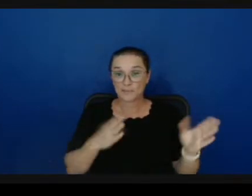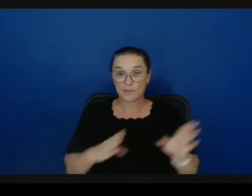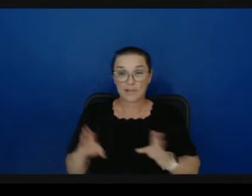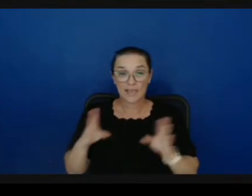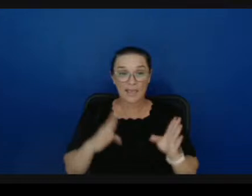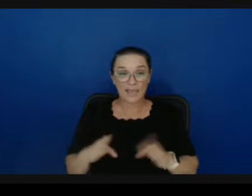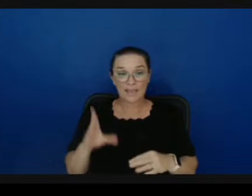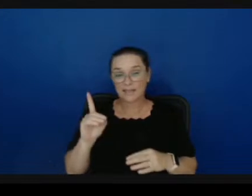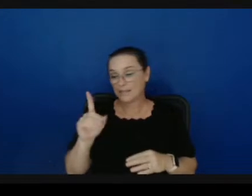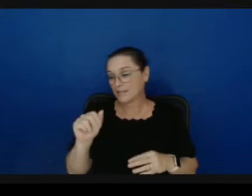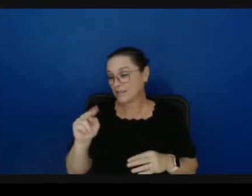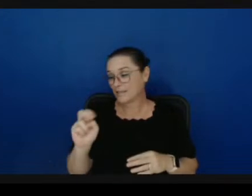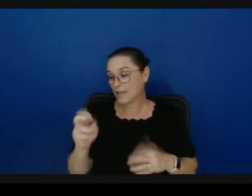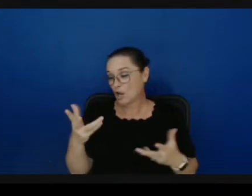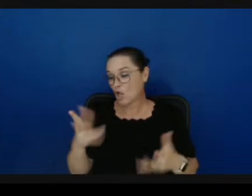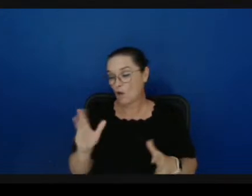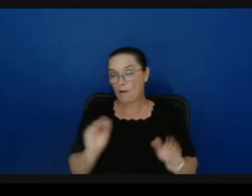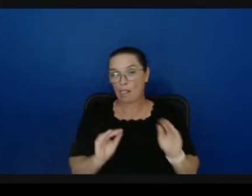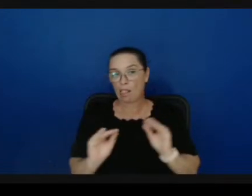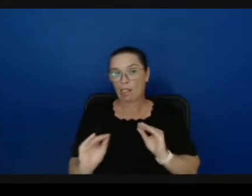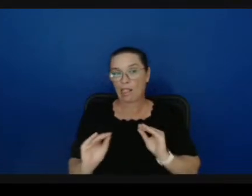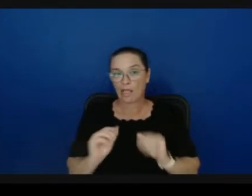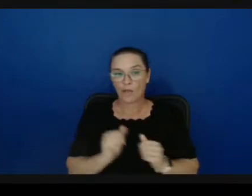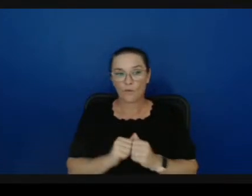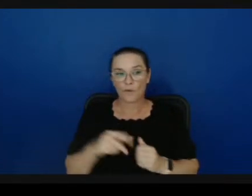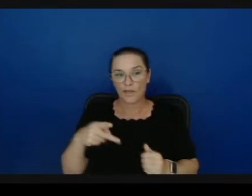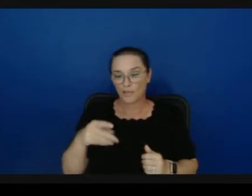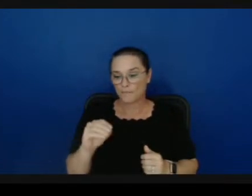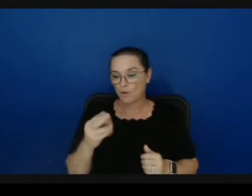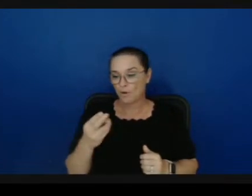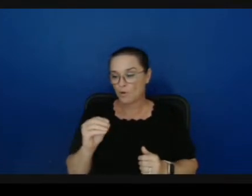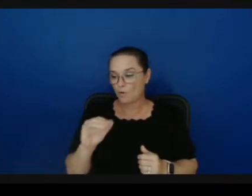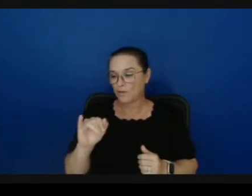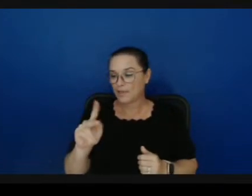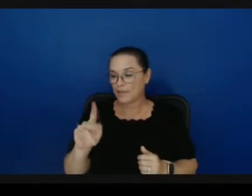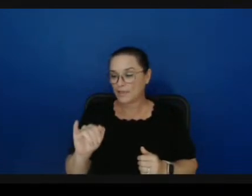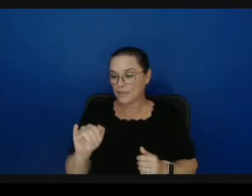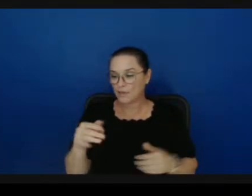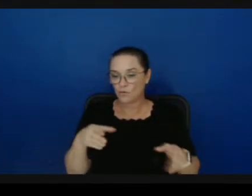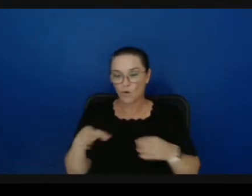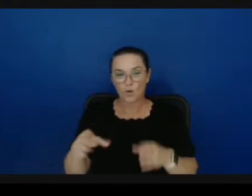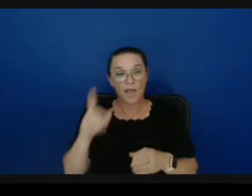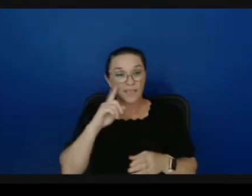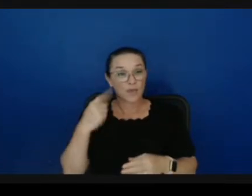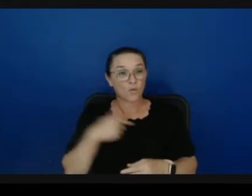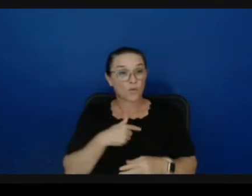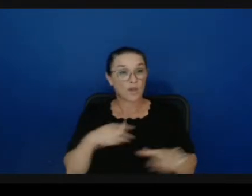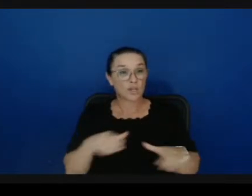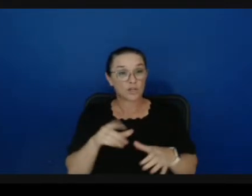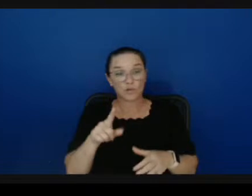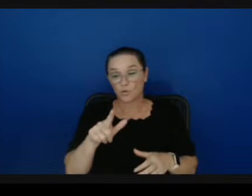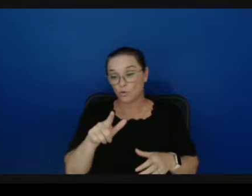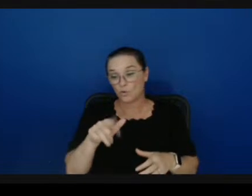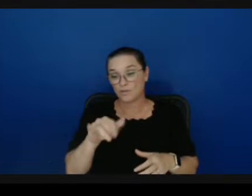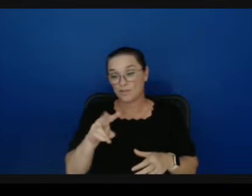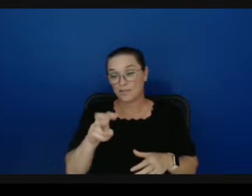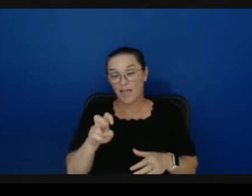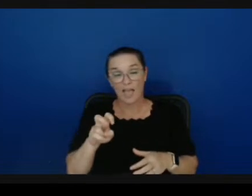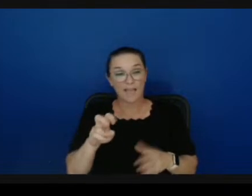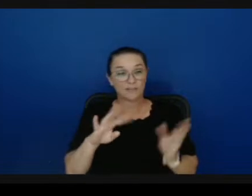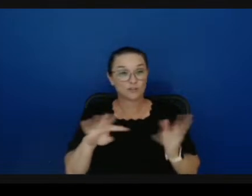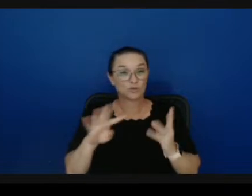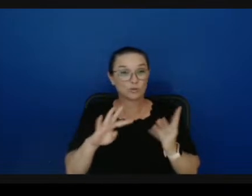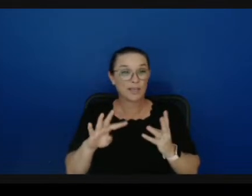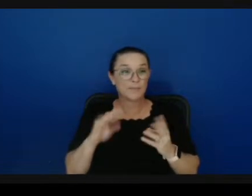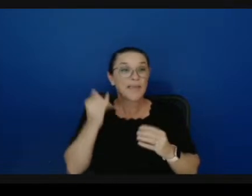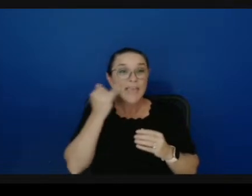snuck it in a little bit with the Pohiki Road. Dane and I are going to do a live stream, I think, weather permitting. That's our only hiccup